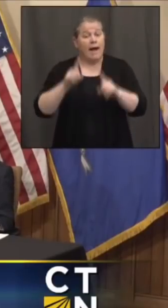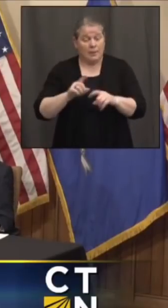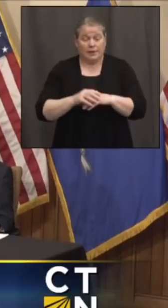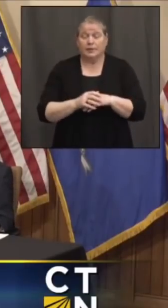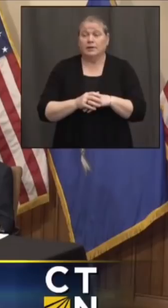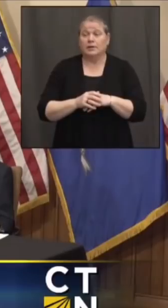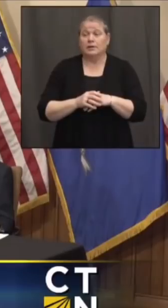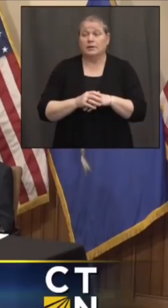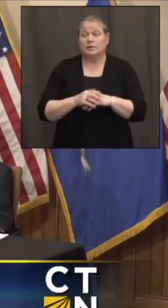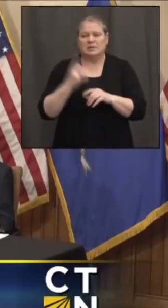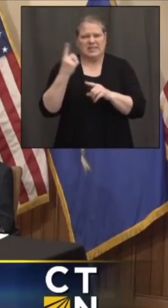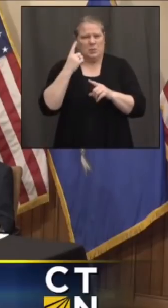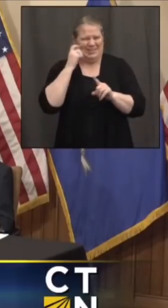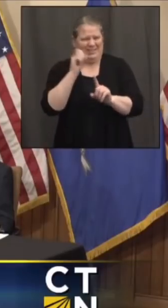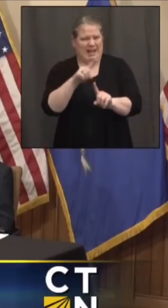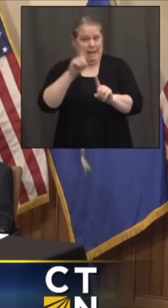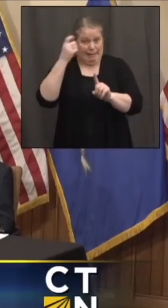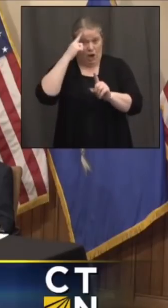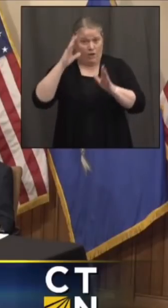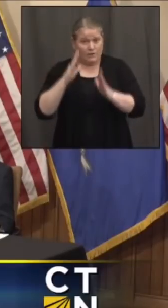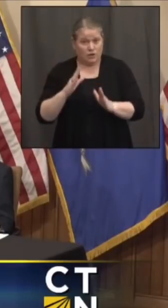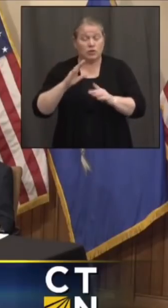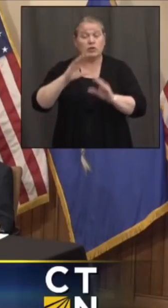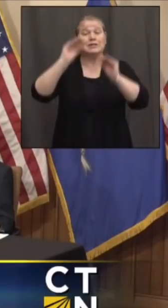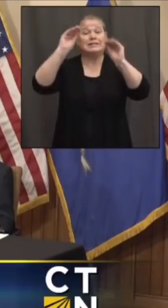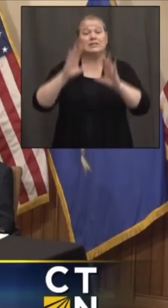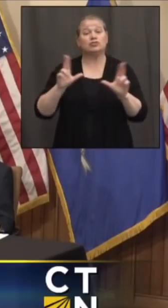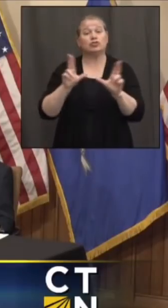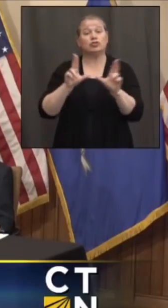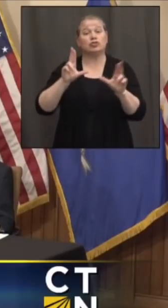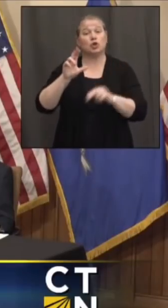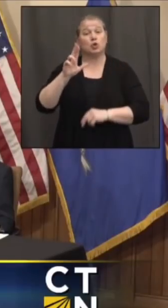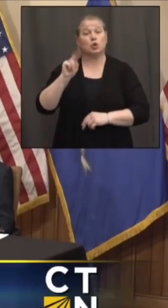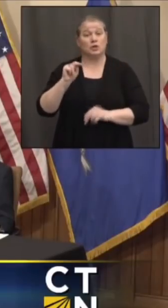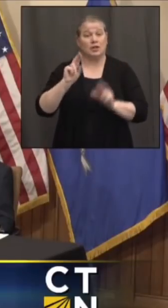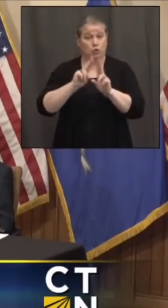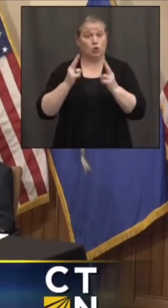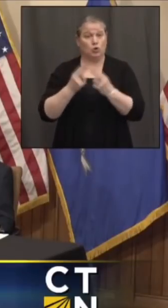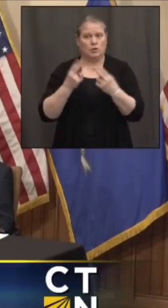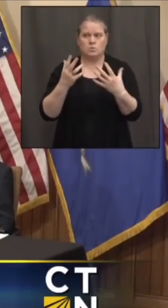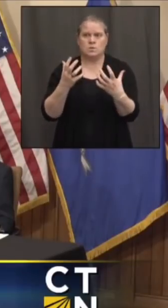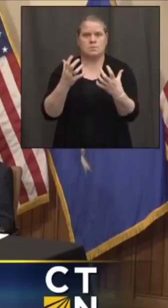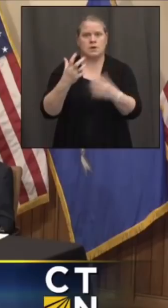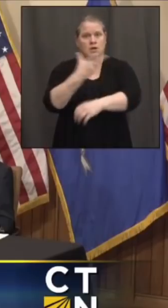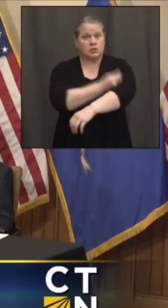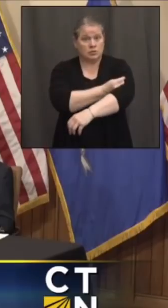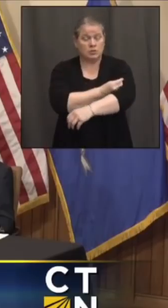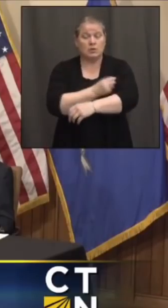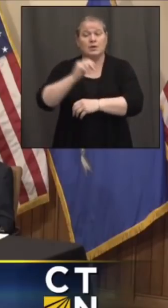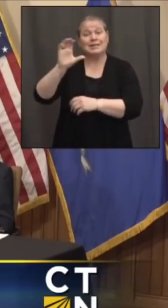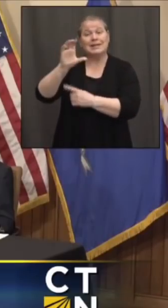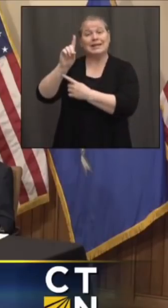vaccinations. Despite the CDC recommendation, is there any possibility of moving them up in the pecking order?